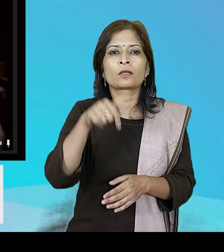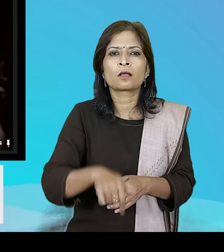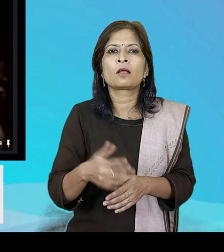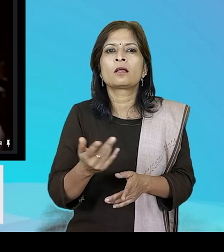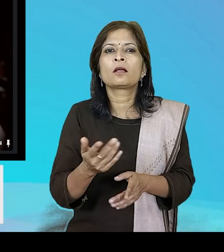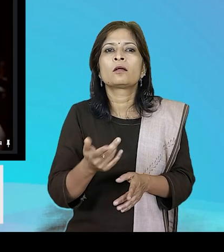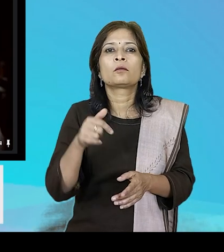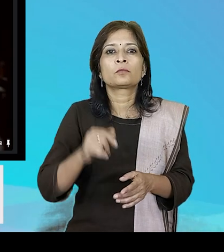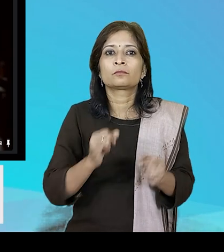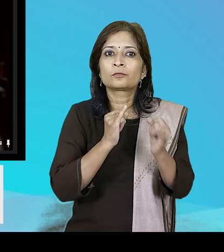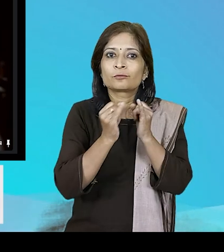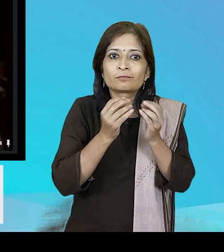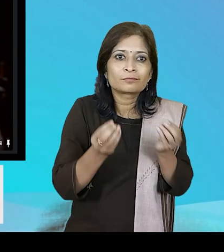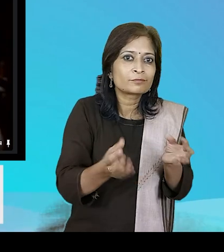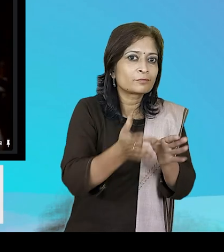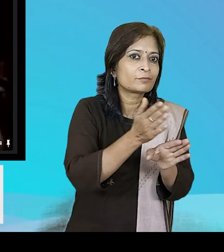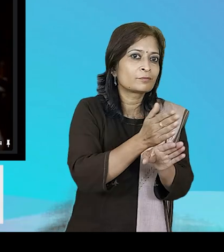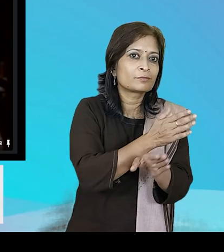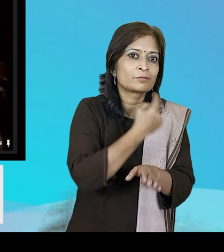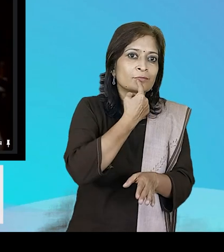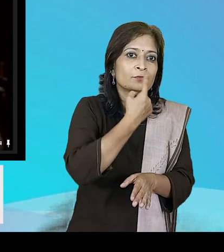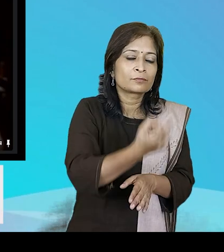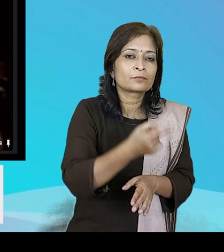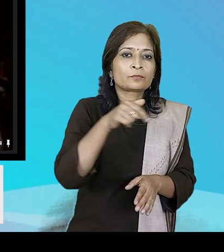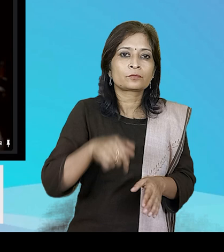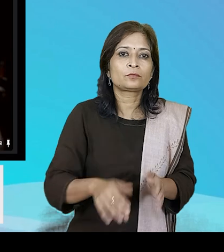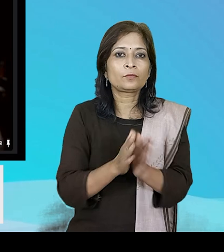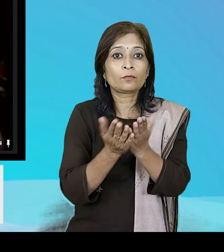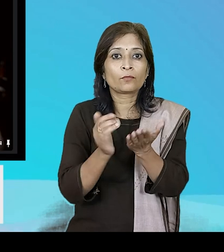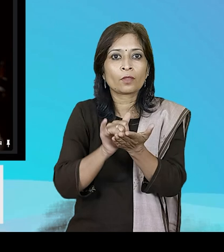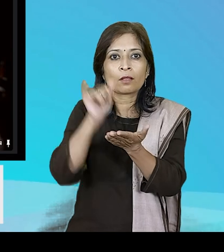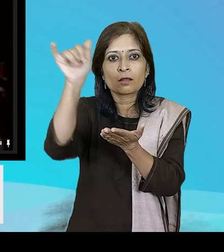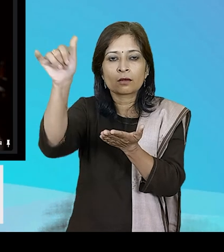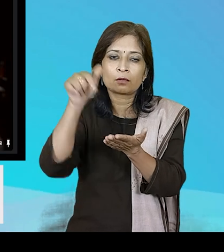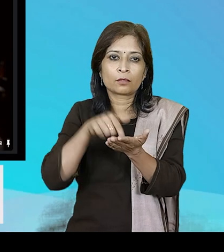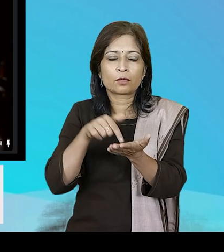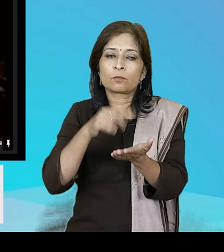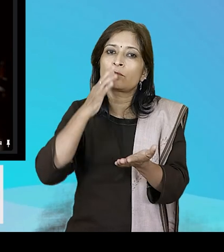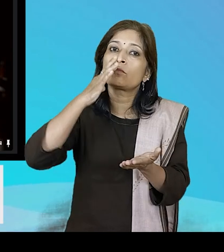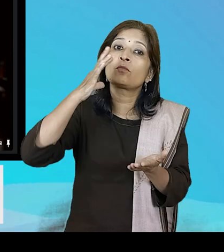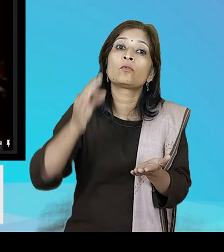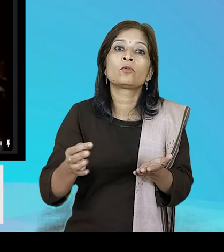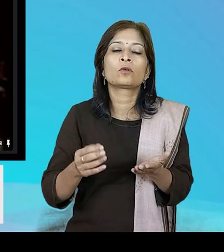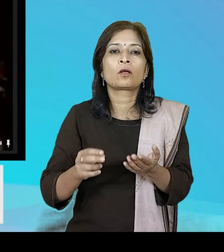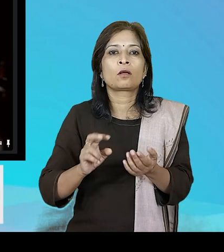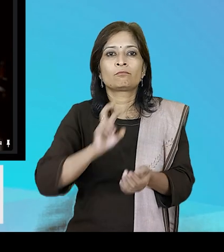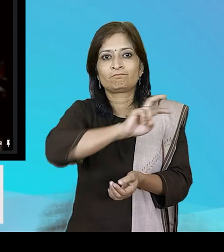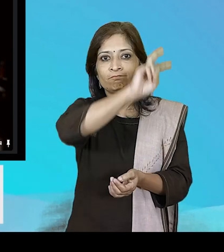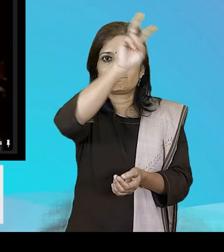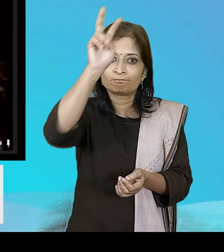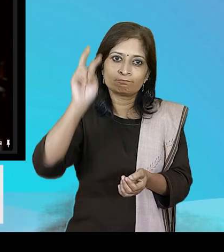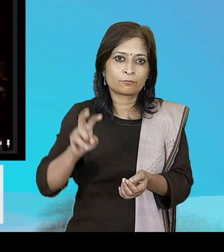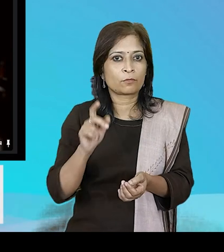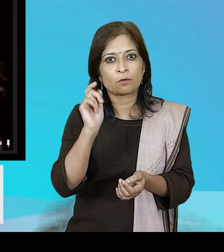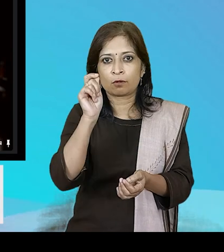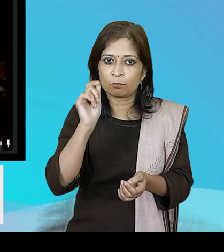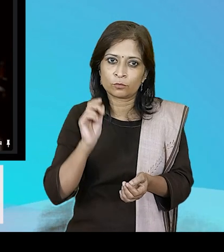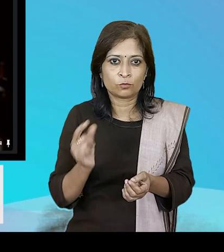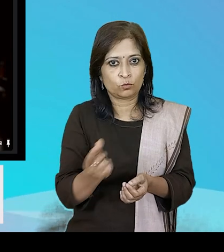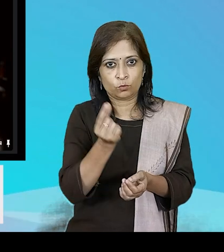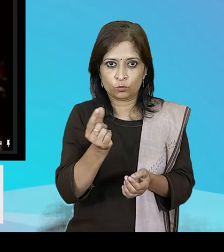during the earlier part of the interview, Yeah. that passports are basically travel documents that